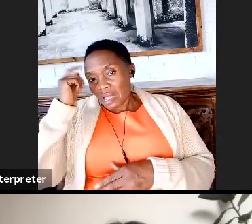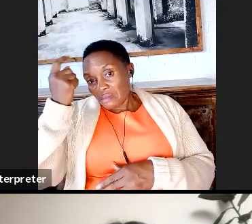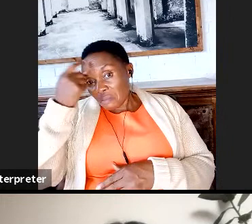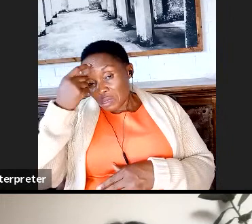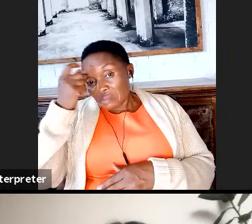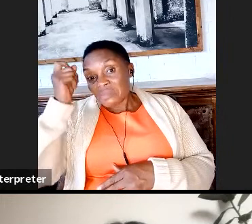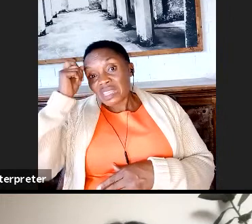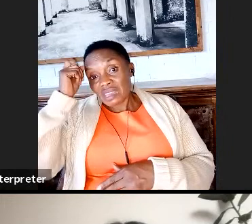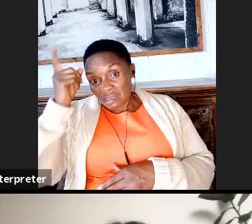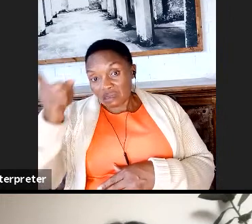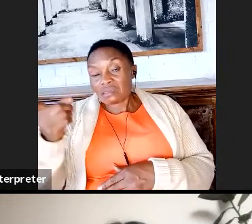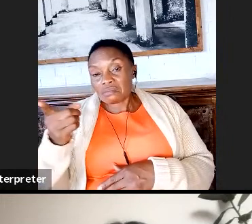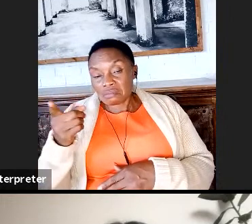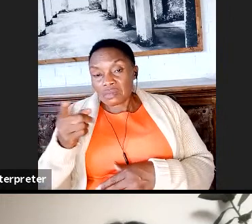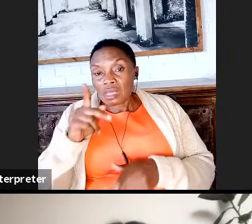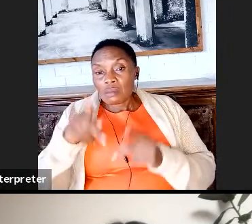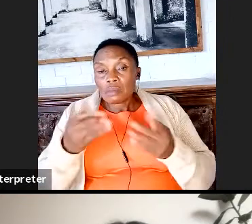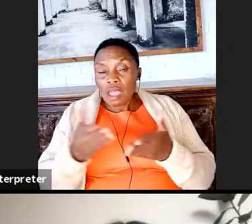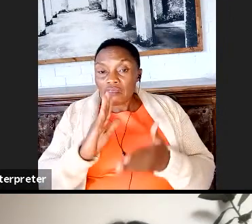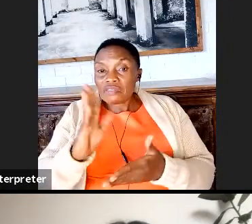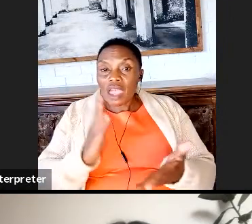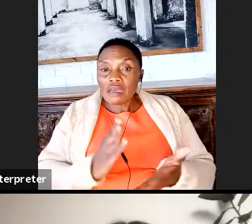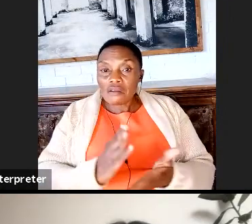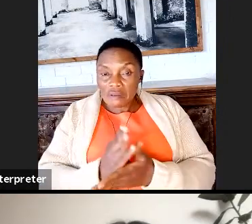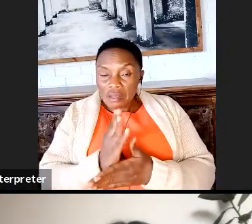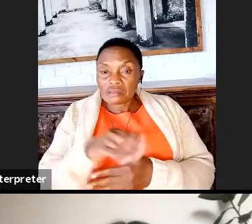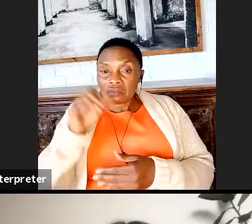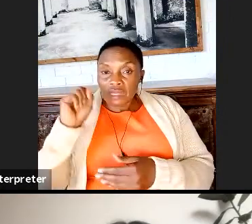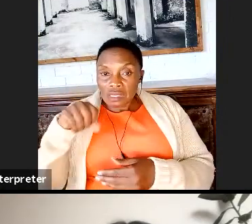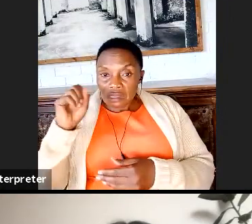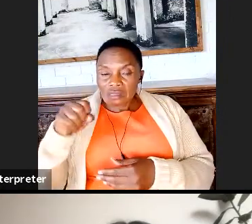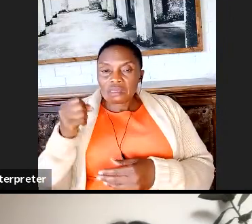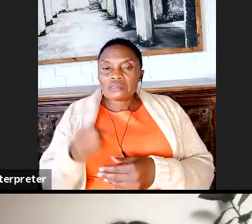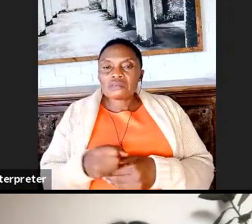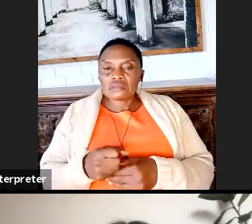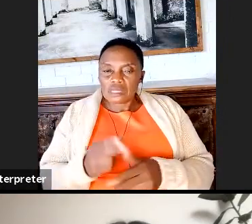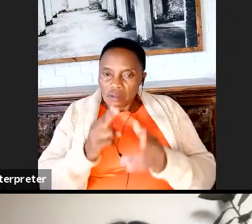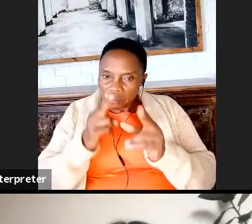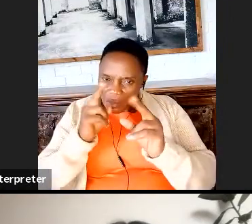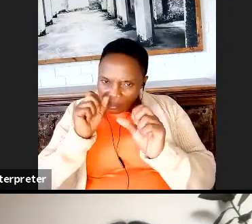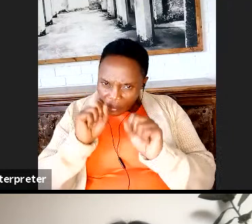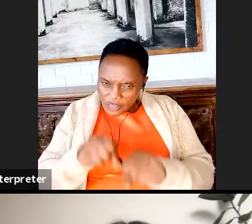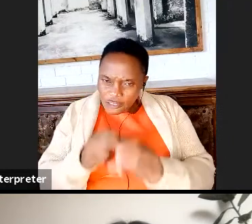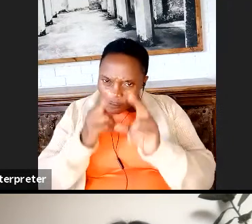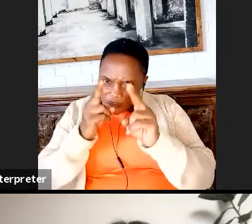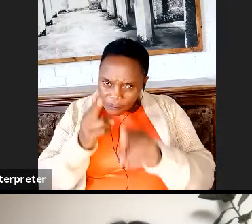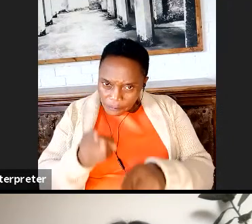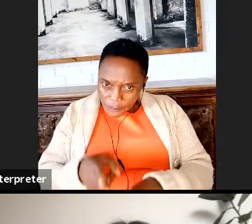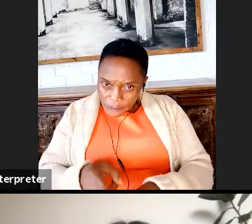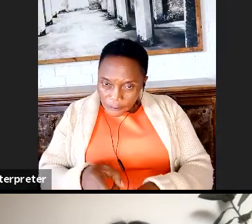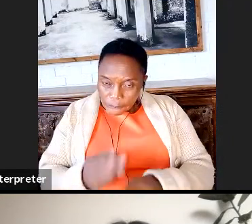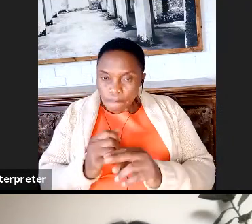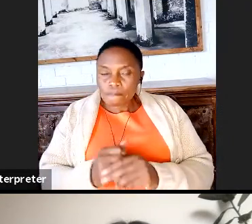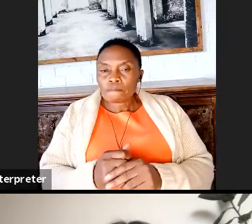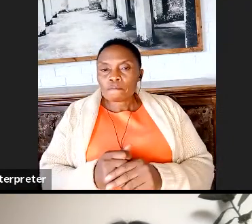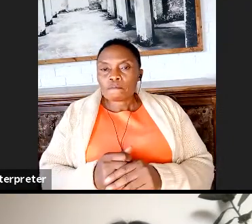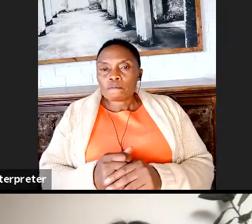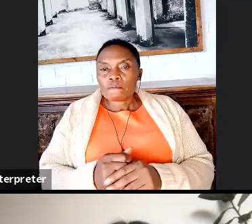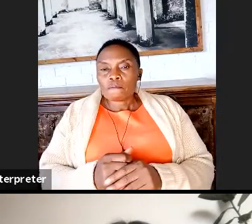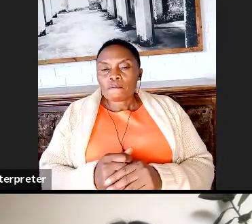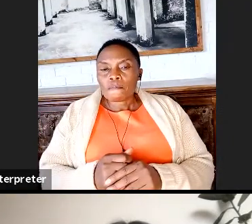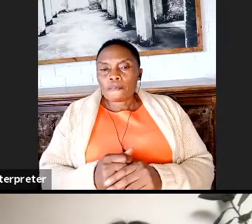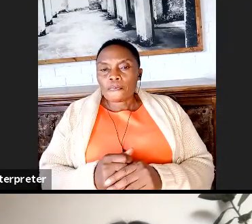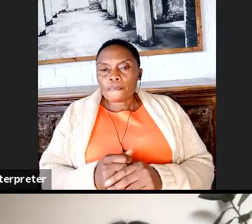that people have rights online, and those rights must be respected, and they must take steps, you know, to actually